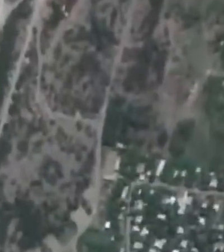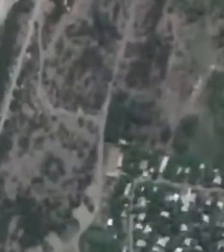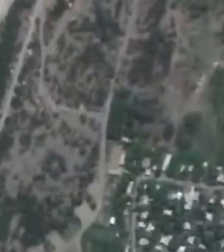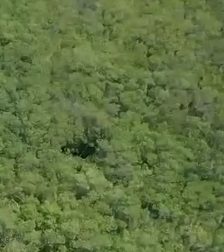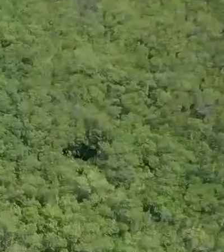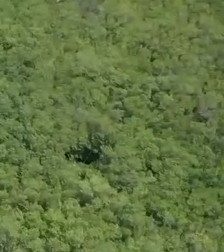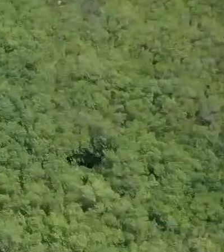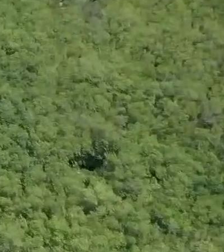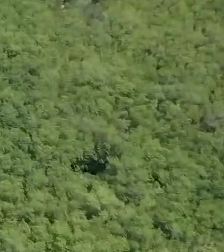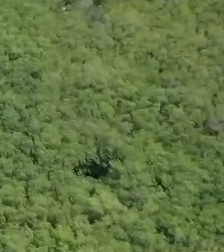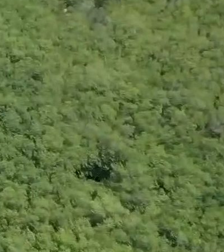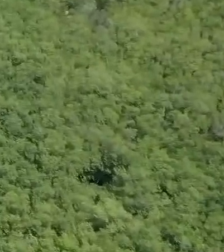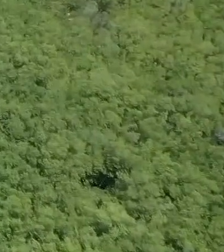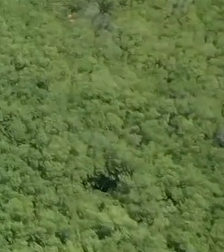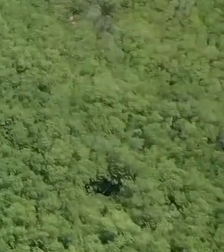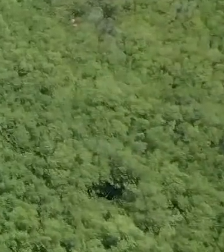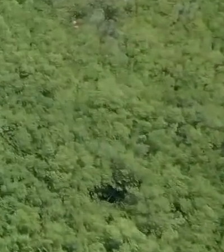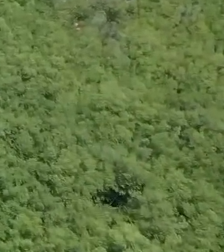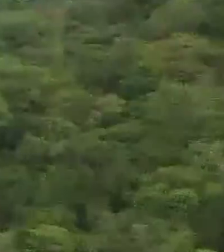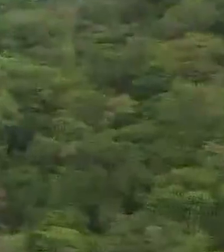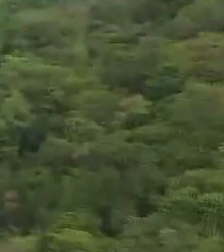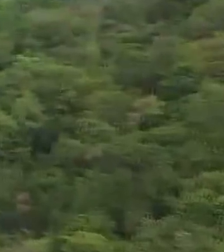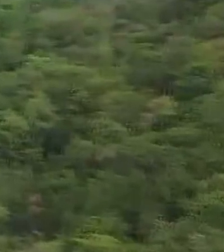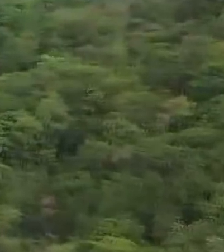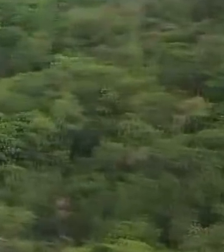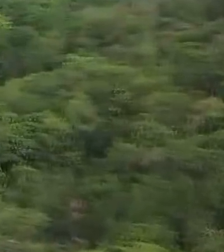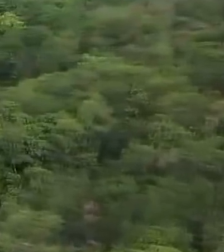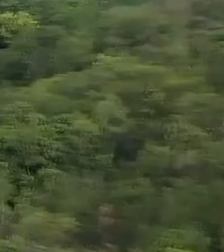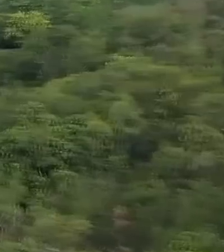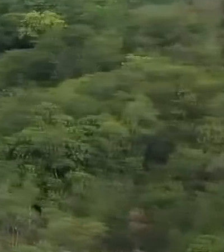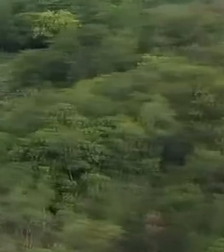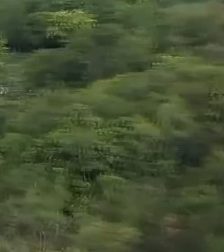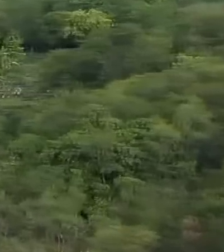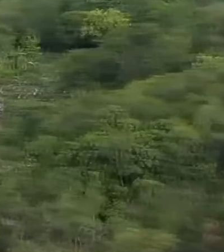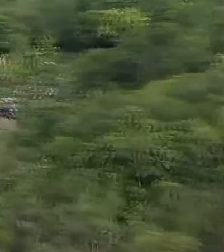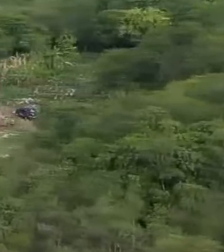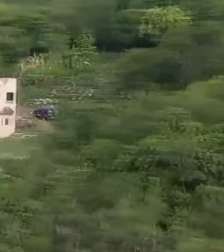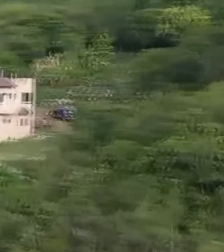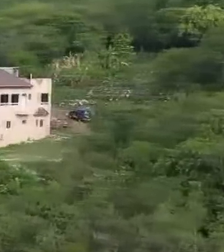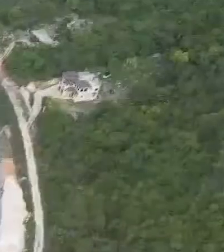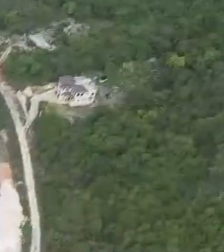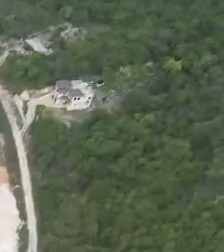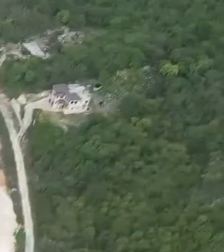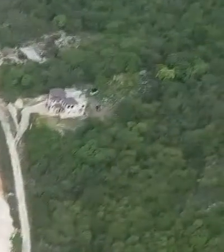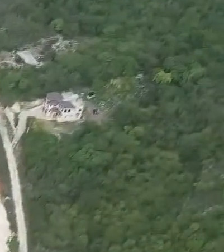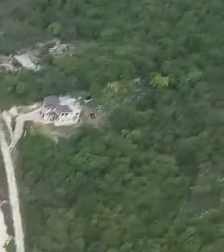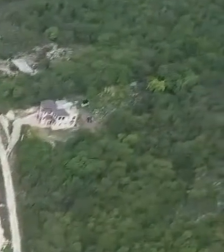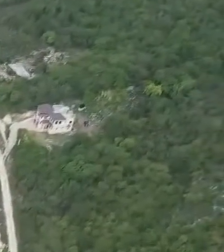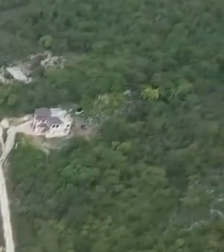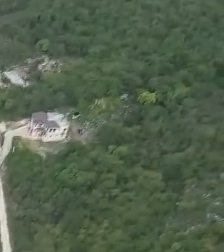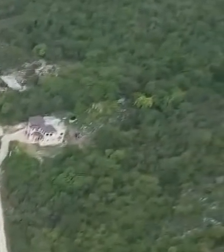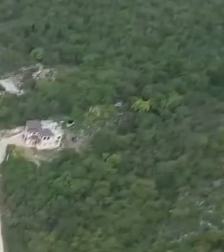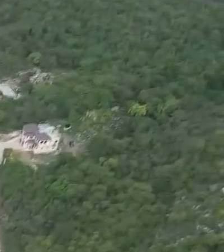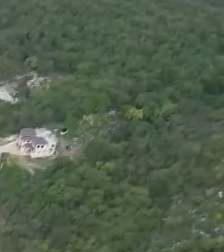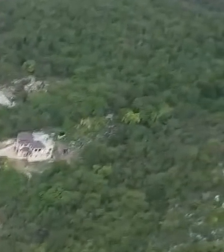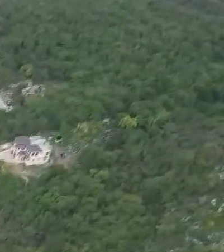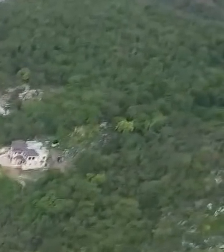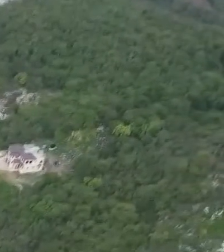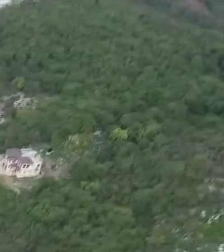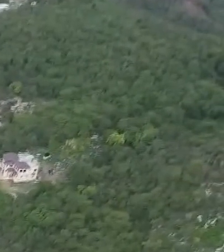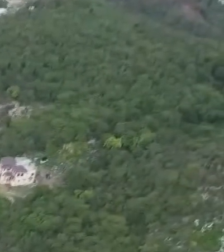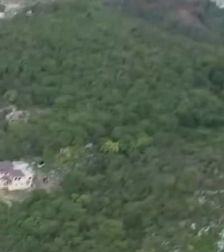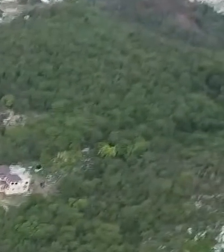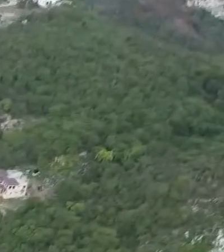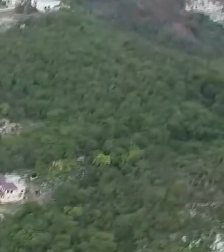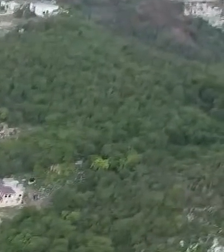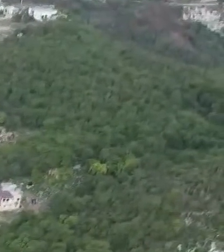the East Coast, there's the Southern Coastal Highway Improvement Project. The highway, which began in January 2017, is now